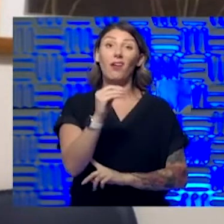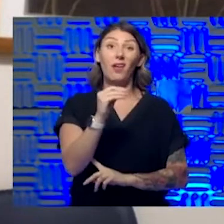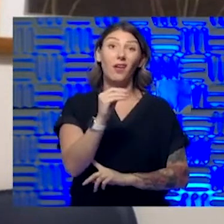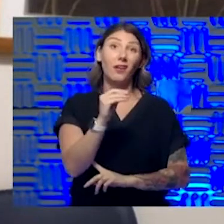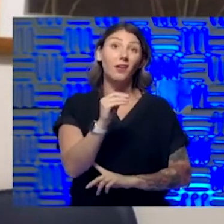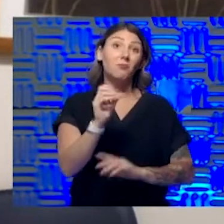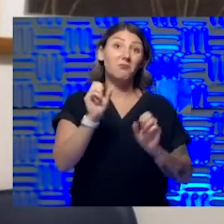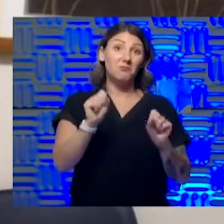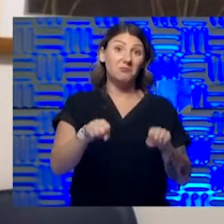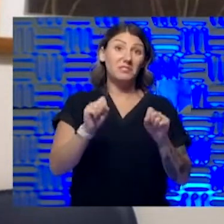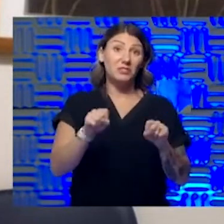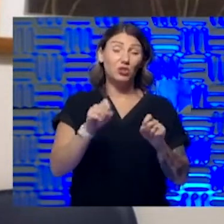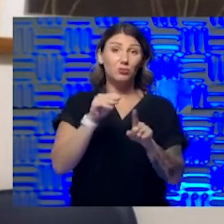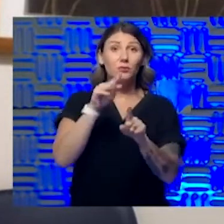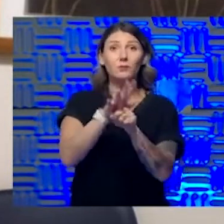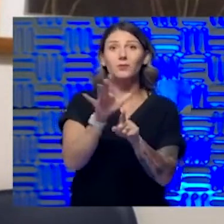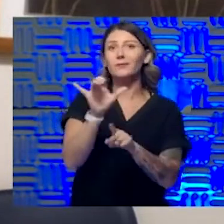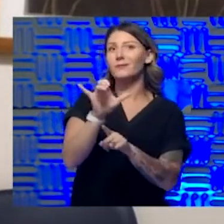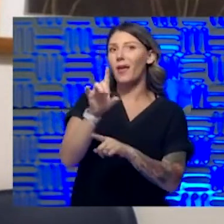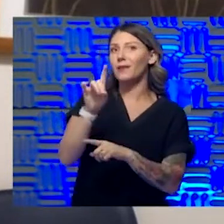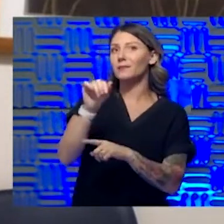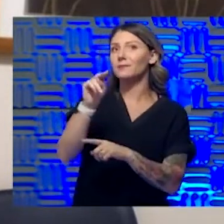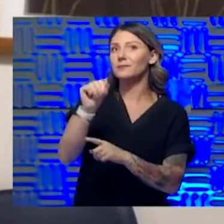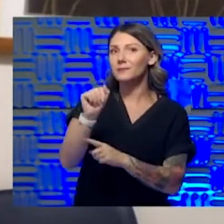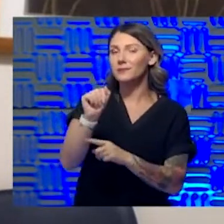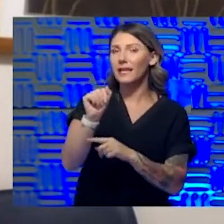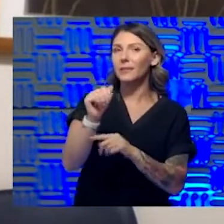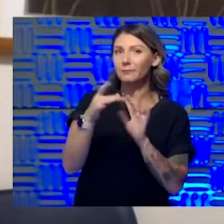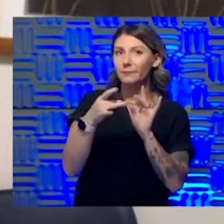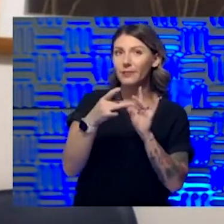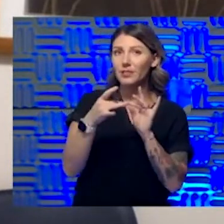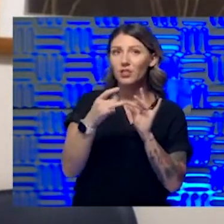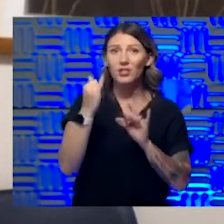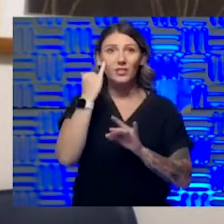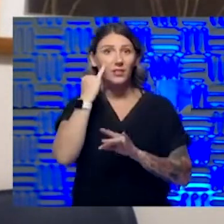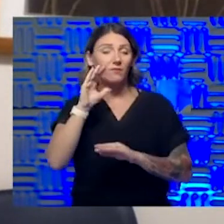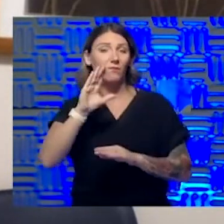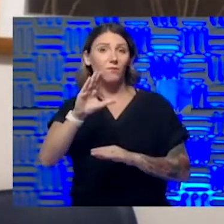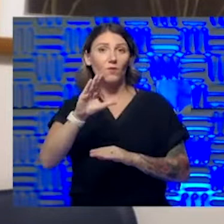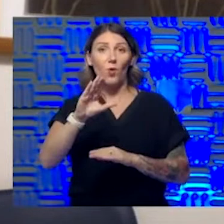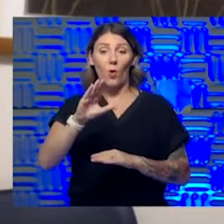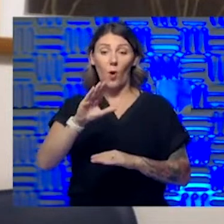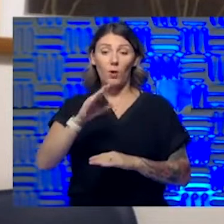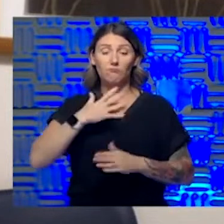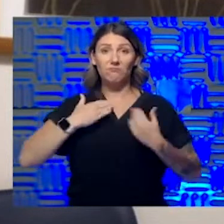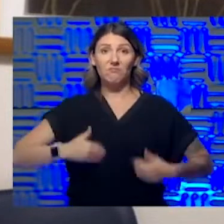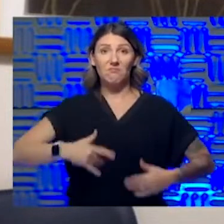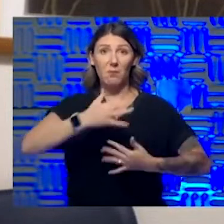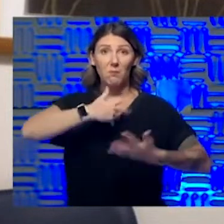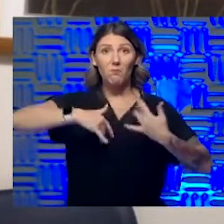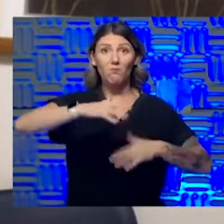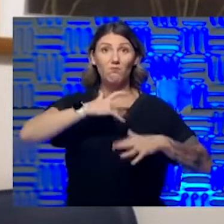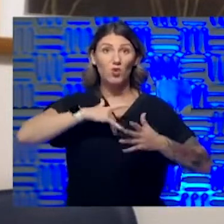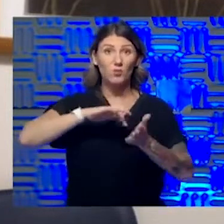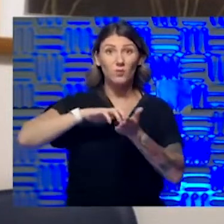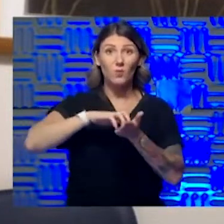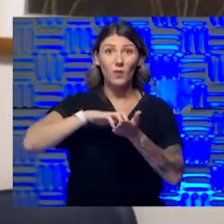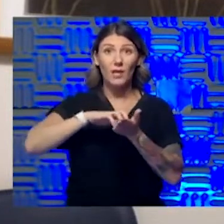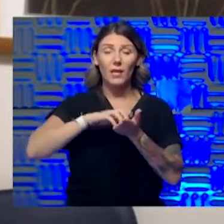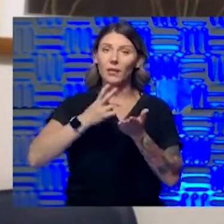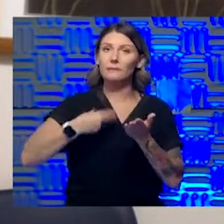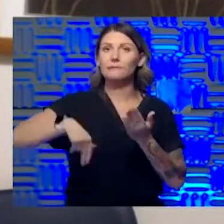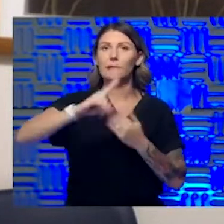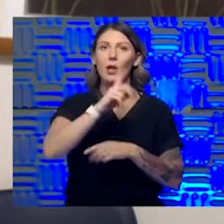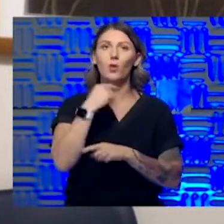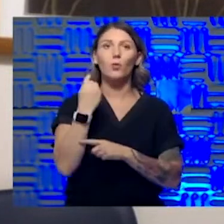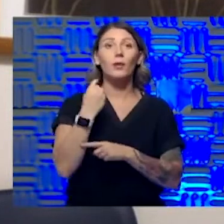was just speaking about. If you're immunosuppressed, you're in a much higher vulnerable population. Also, any of the